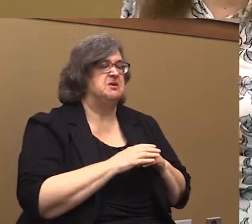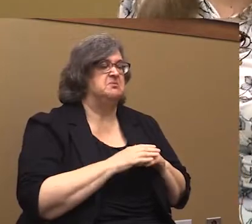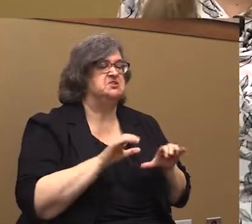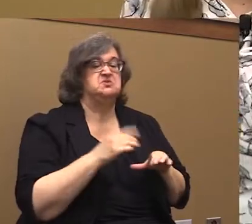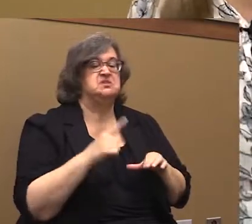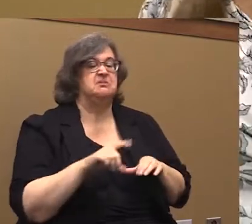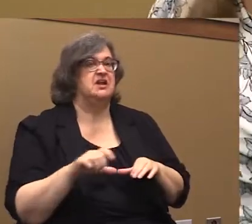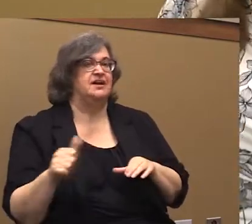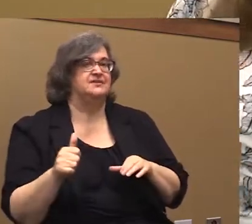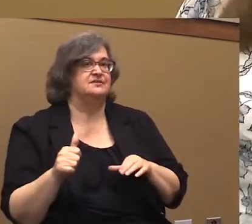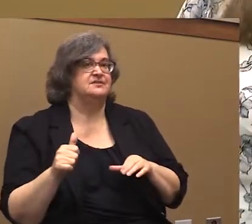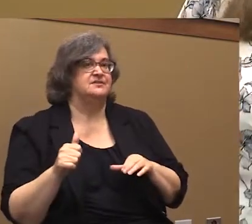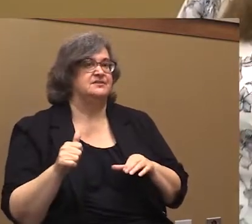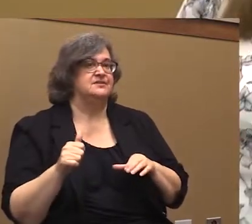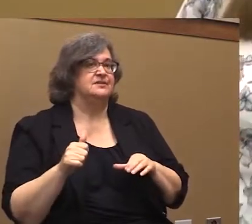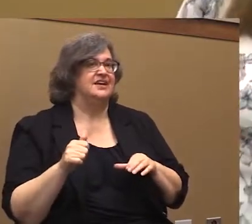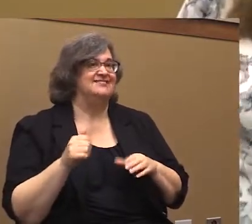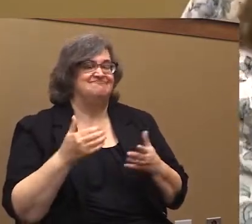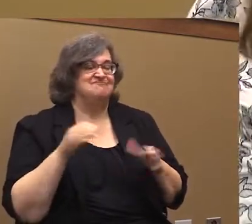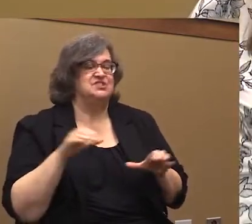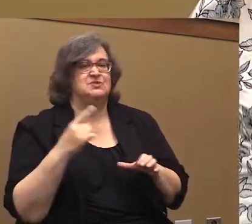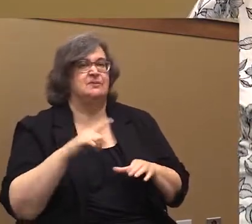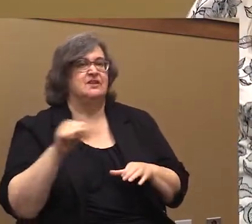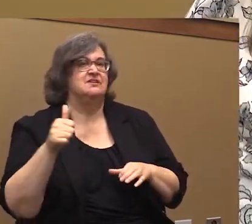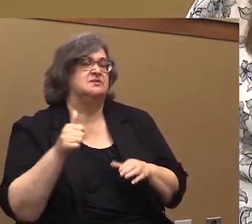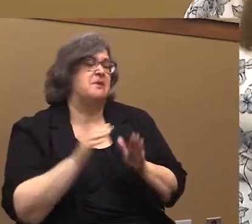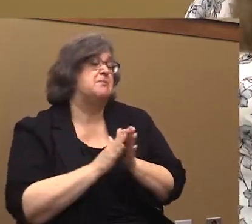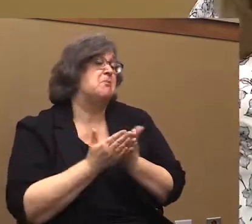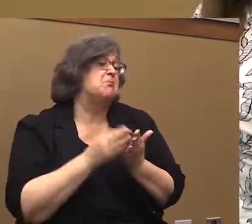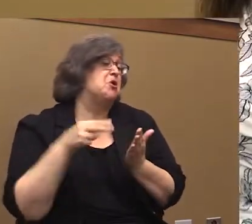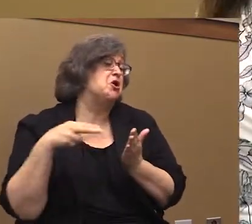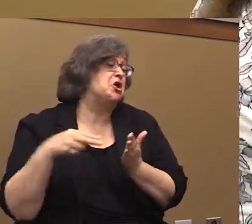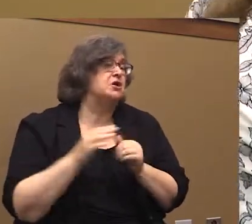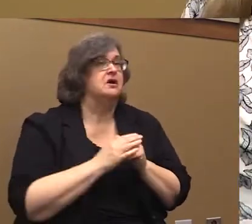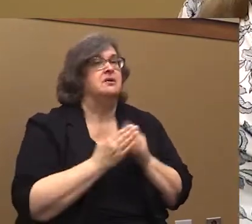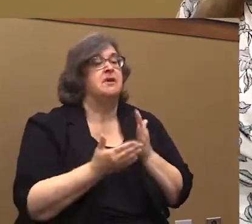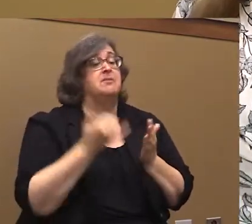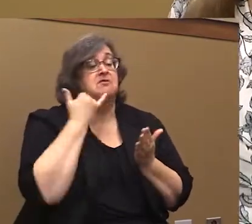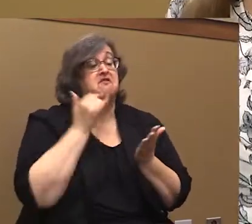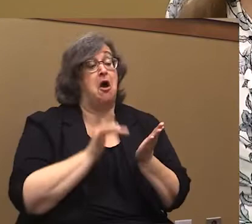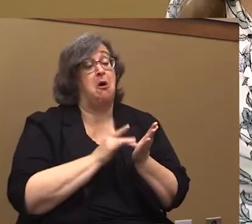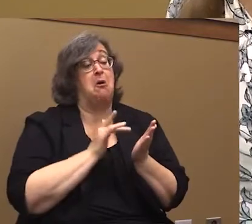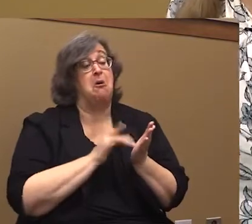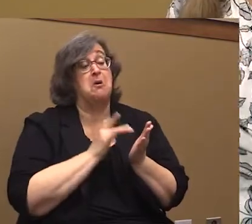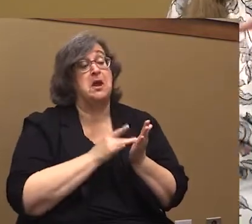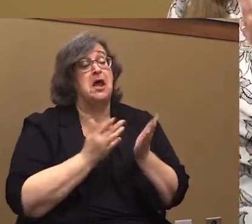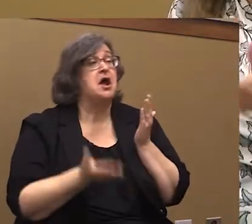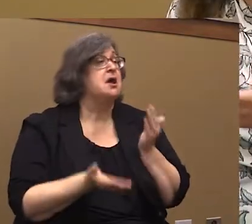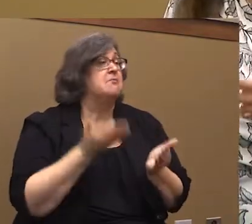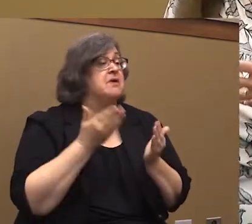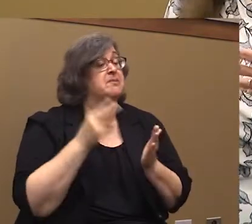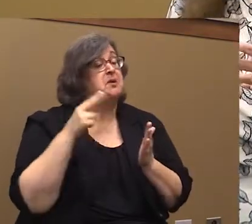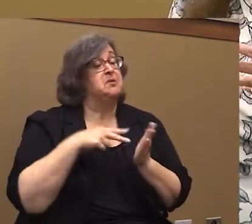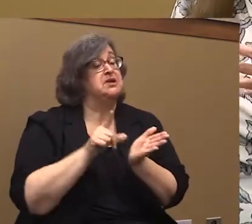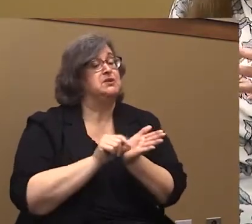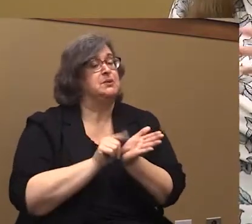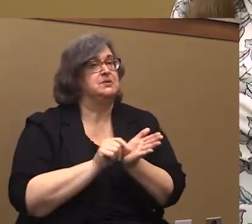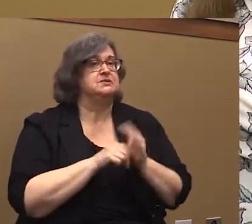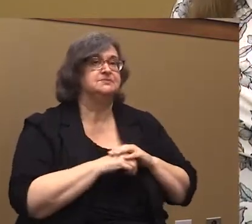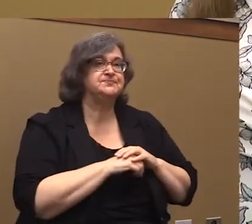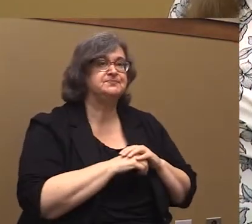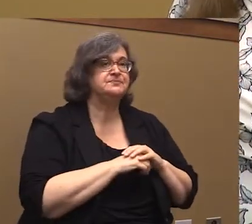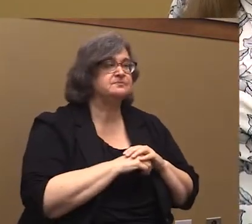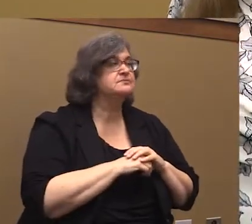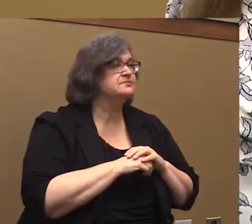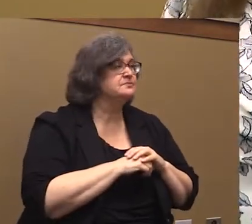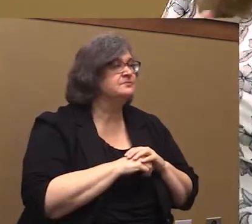out something else and do it instead? Take out a book, take out your phone, read a newspaper. Are